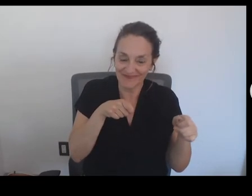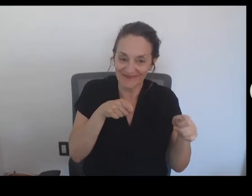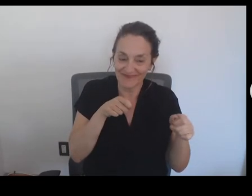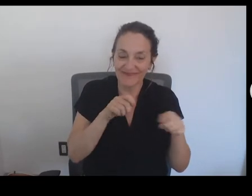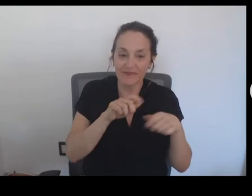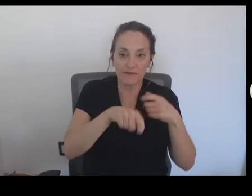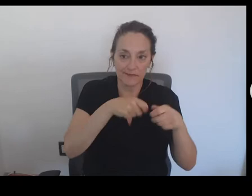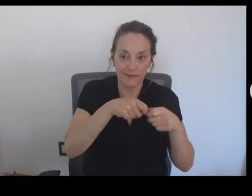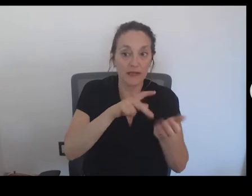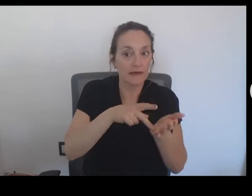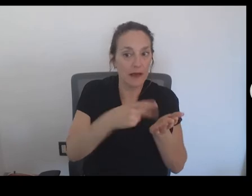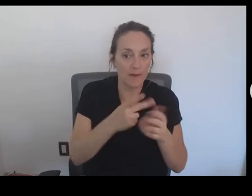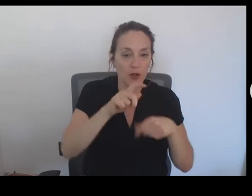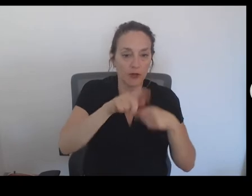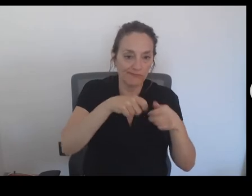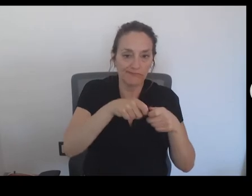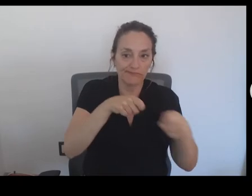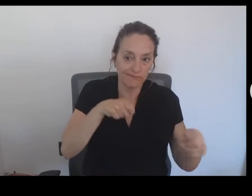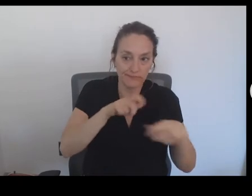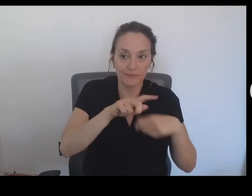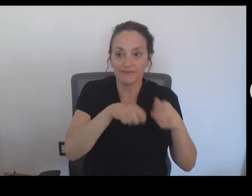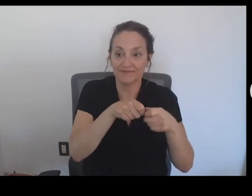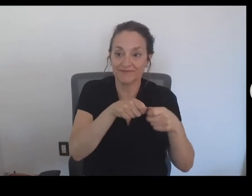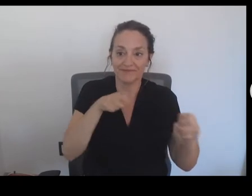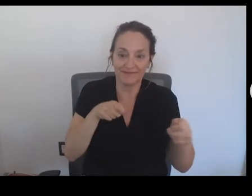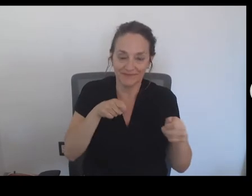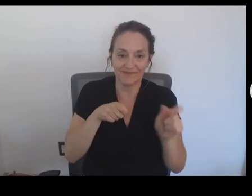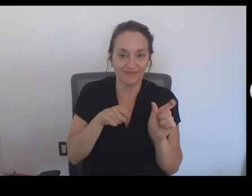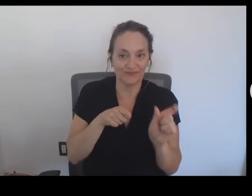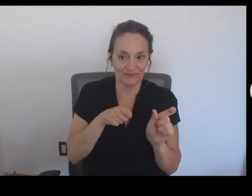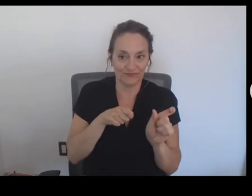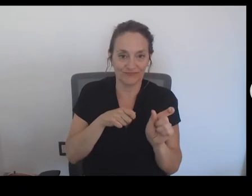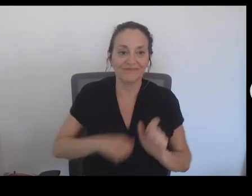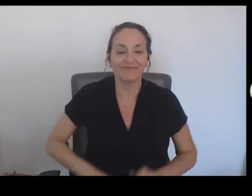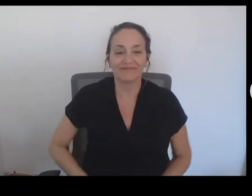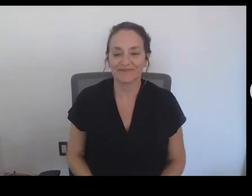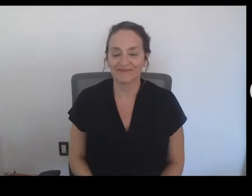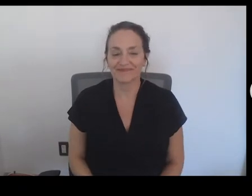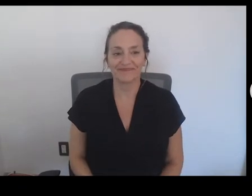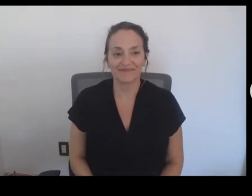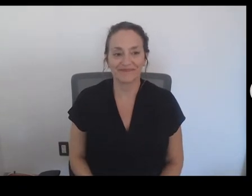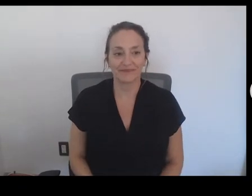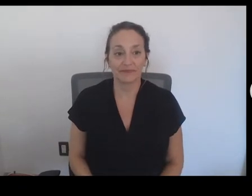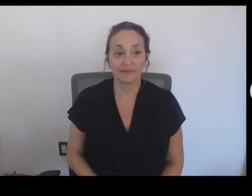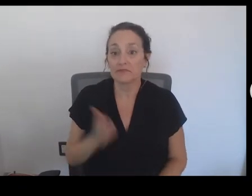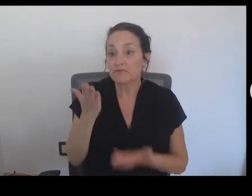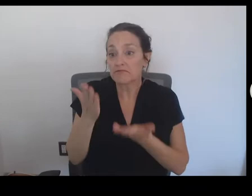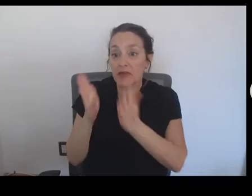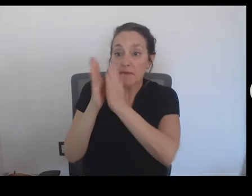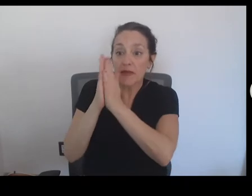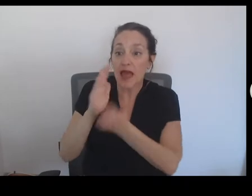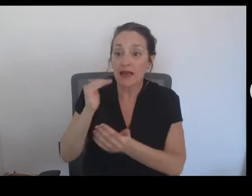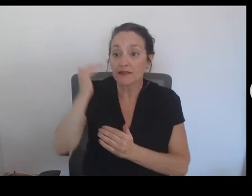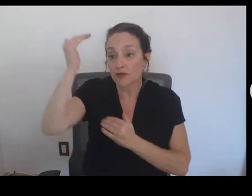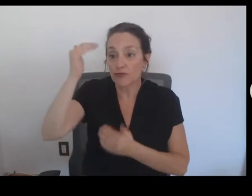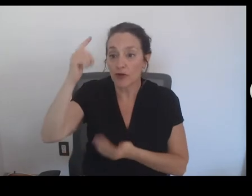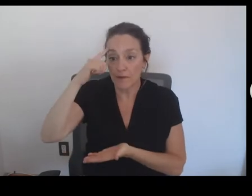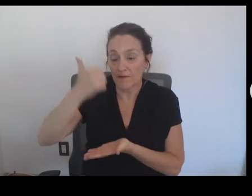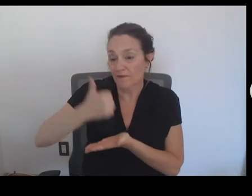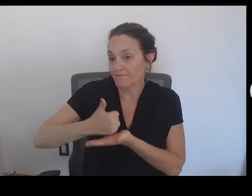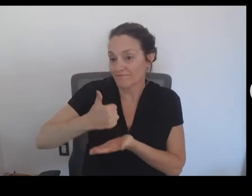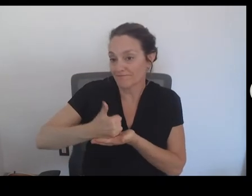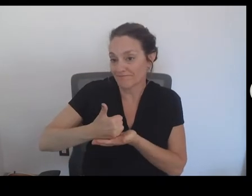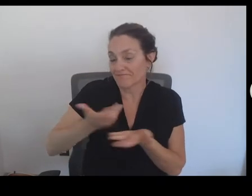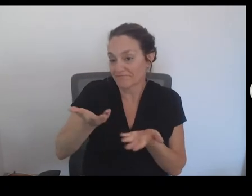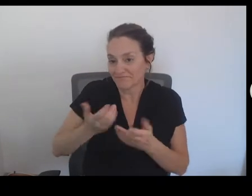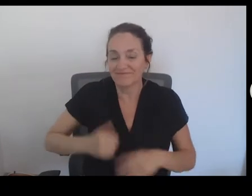yarn. You'll need to do a double knot so it doesn't come loose. If you need help from a grown-up, ask a grown-up.